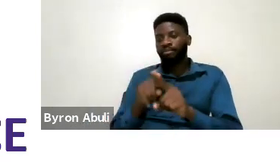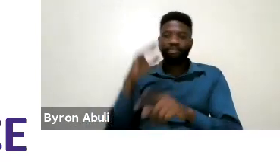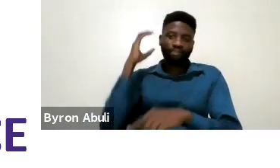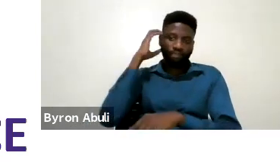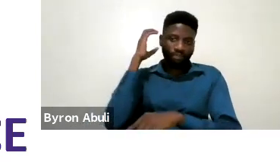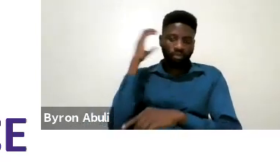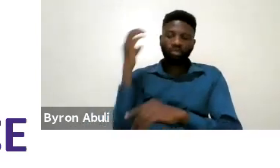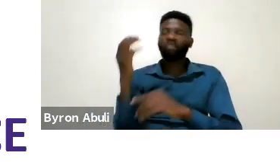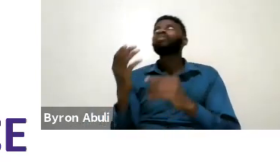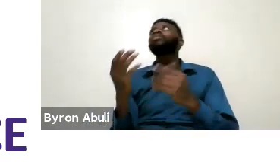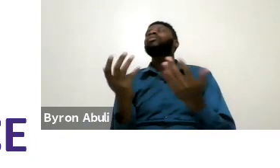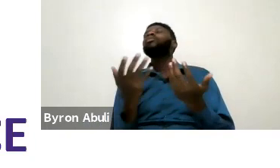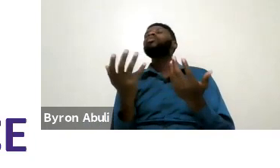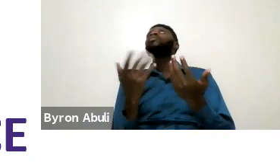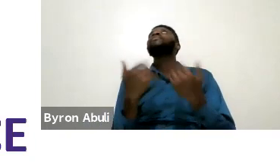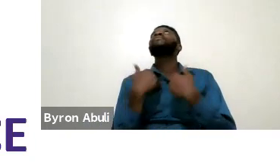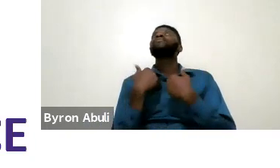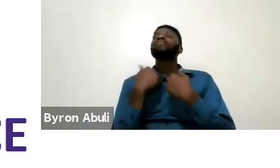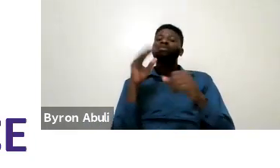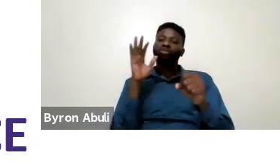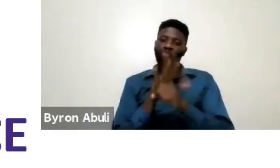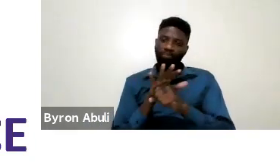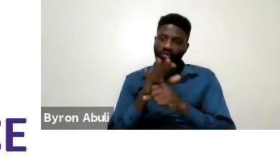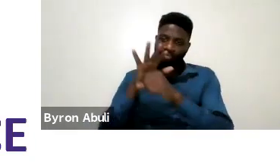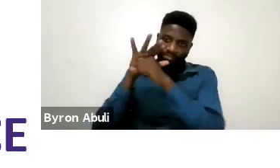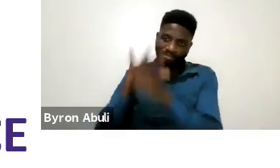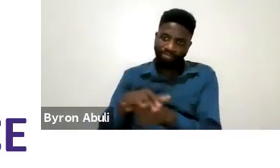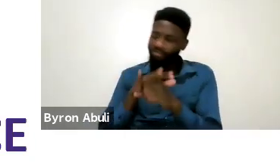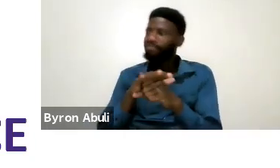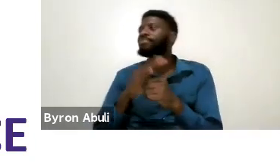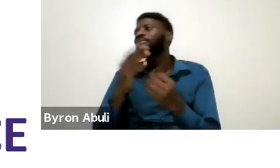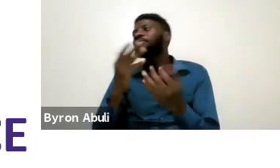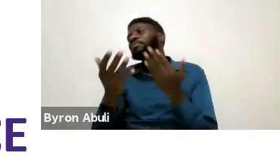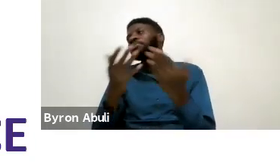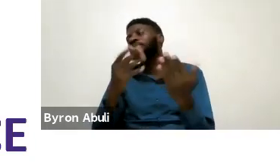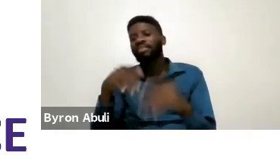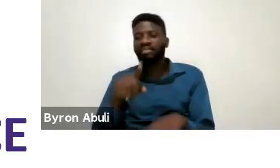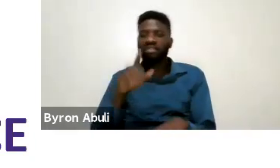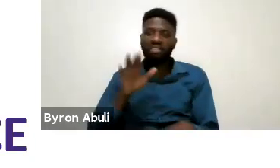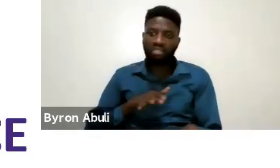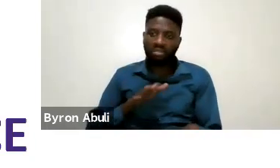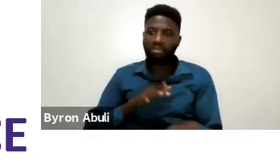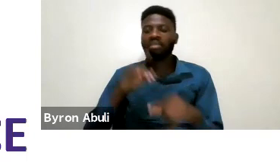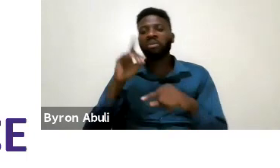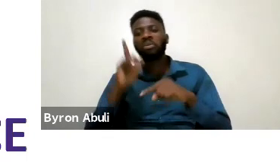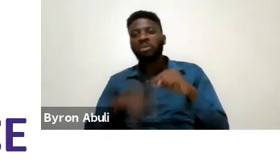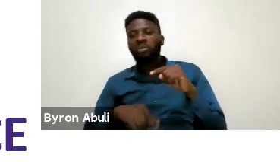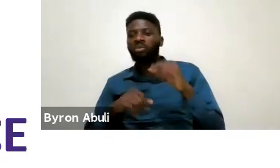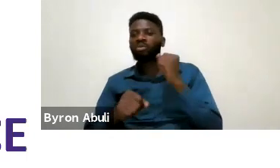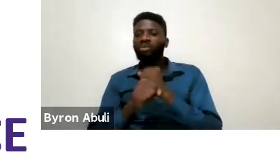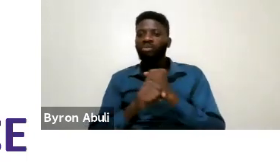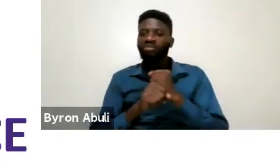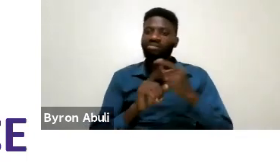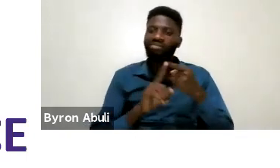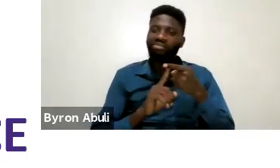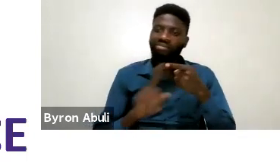whereby there's a lot of prejudice in terms of, maybe you're a lady, you cannot be able to handle a